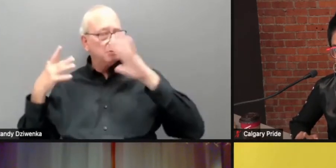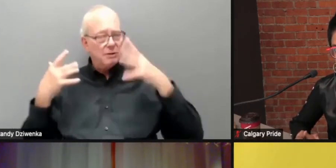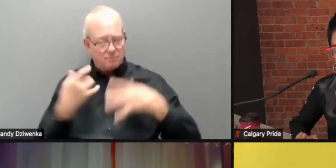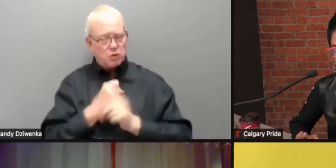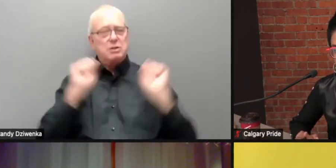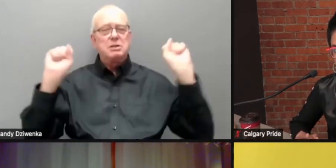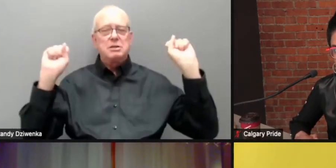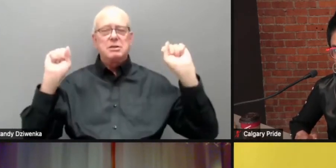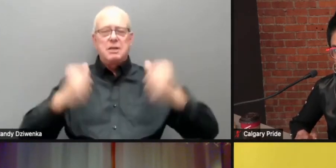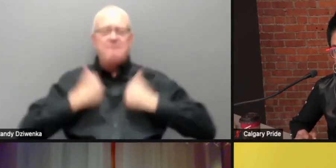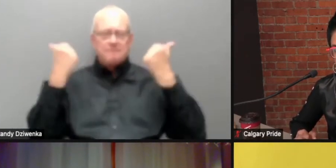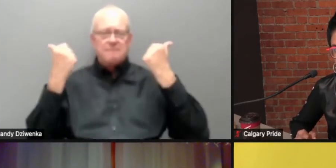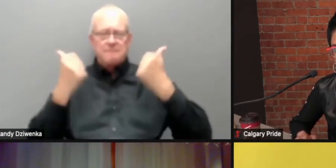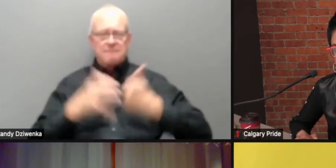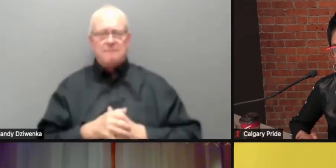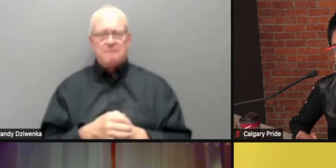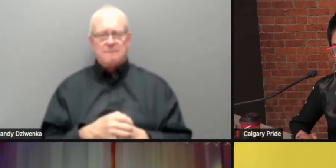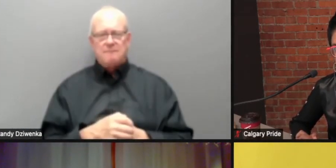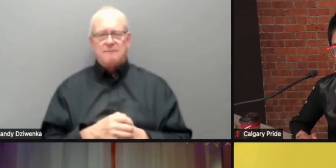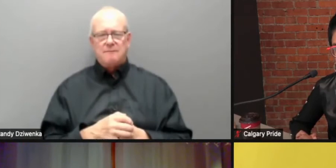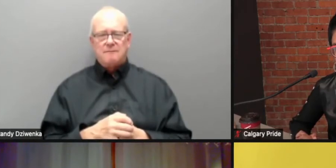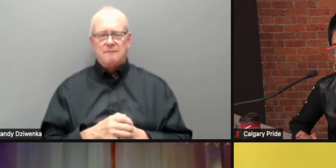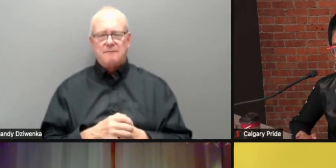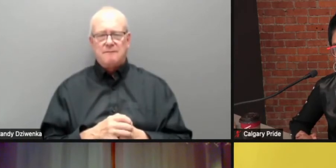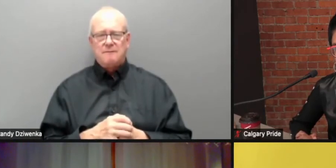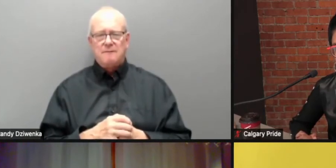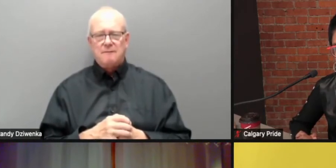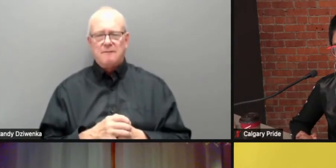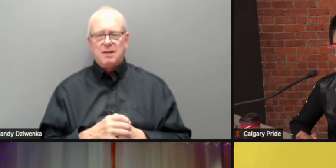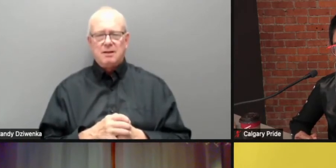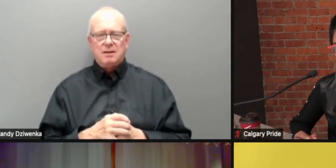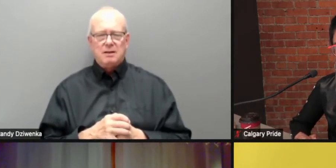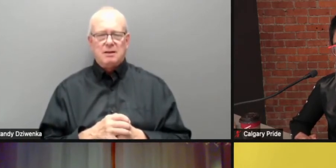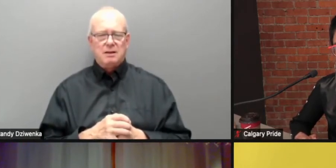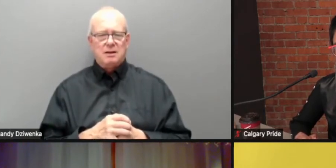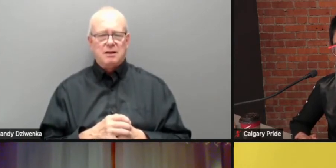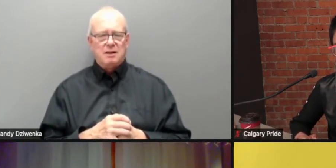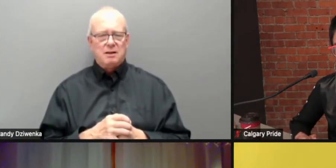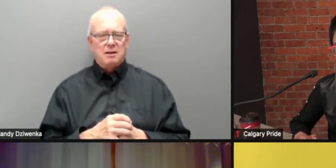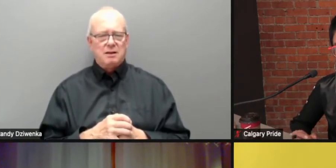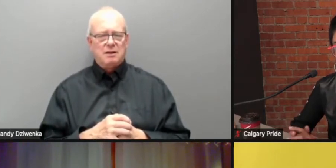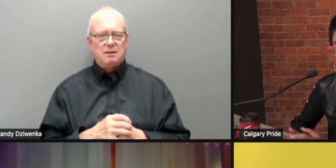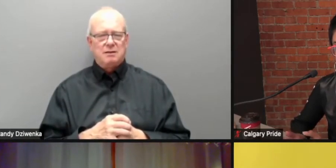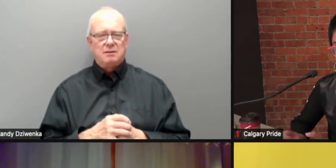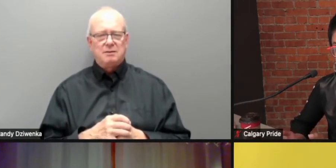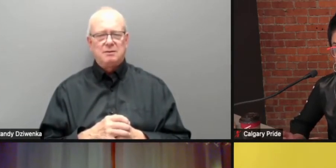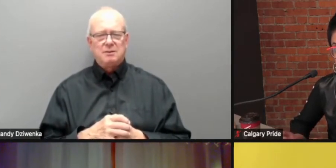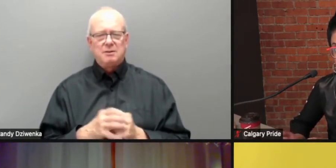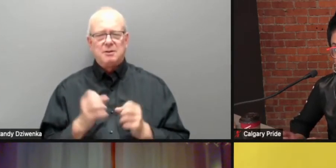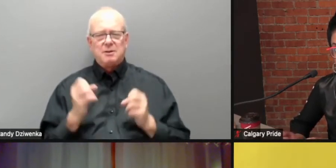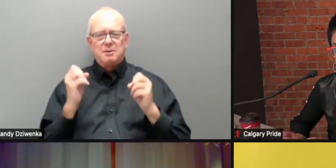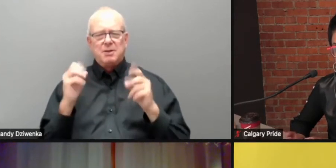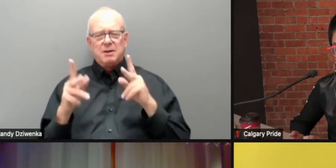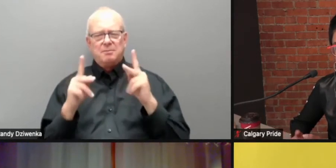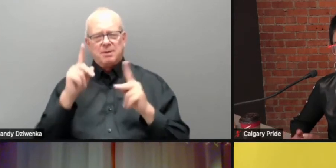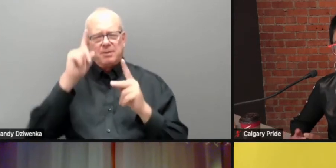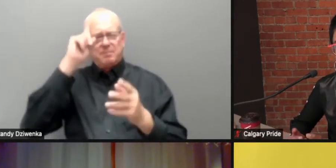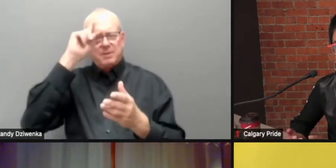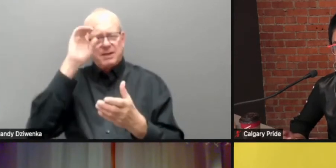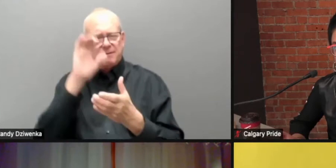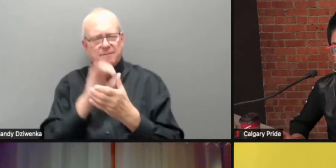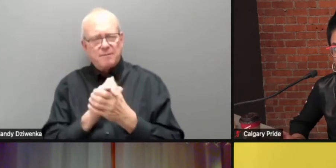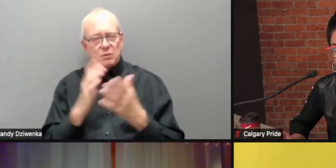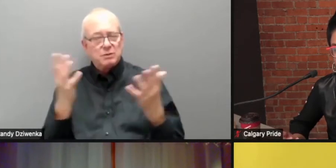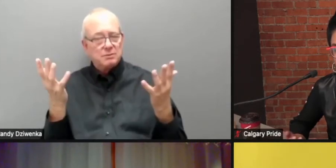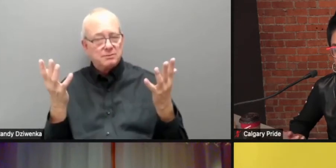illustrated in your question, is that there's almost a belief system out there that says if you're part of a community and